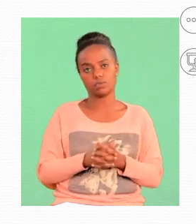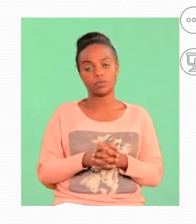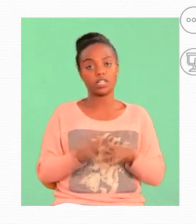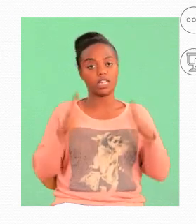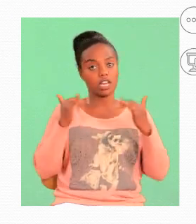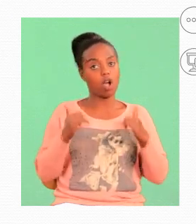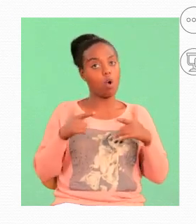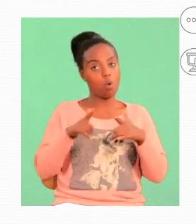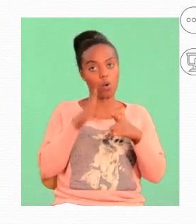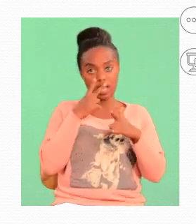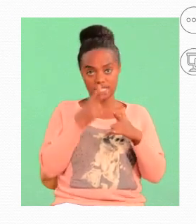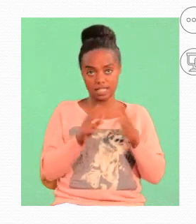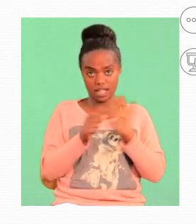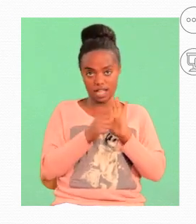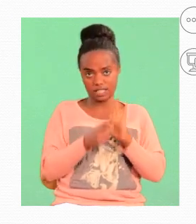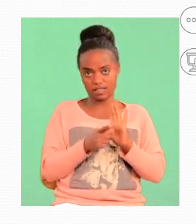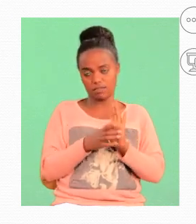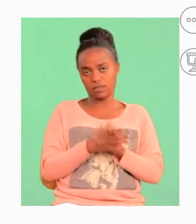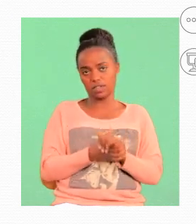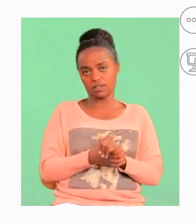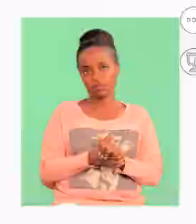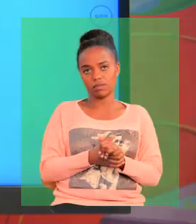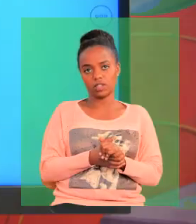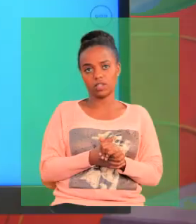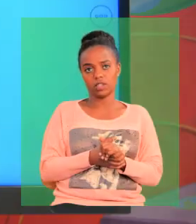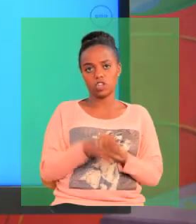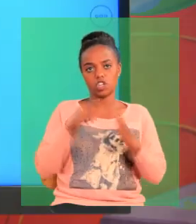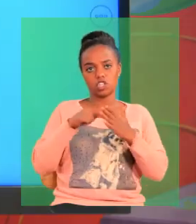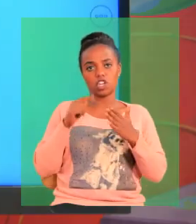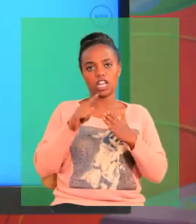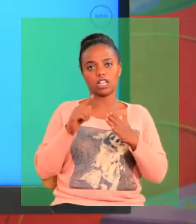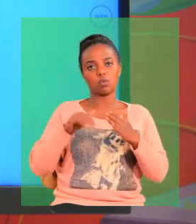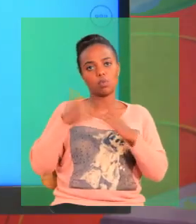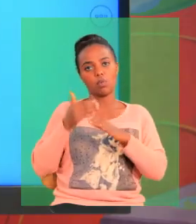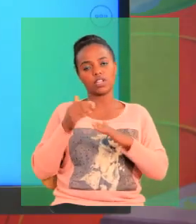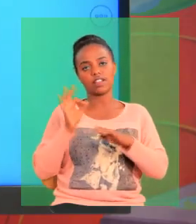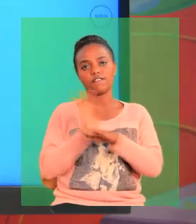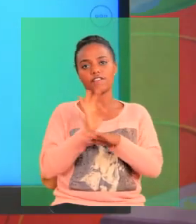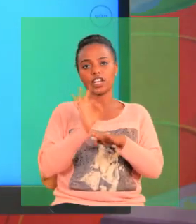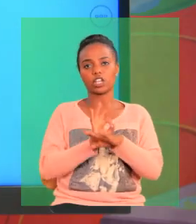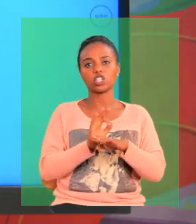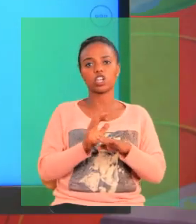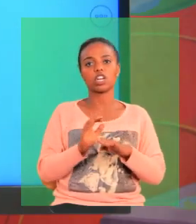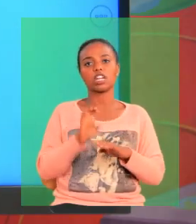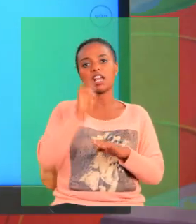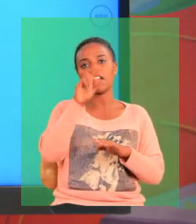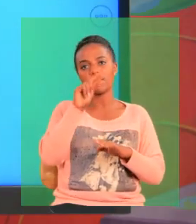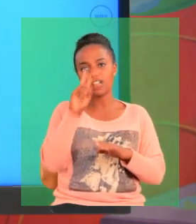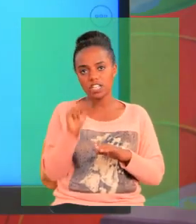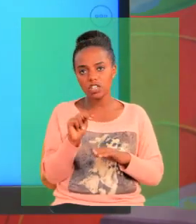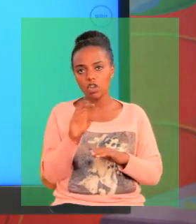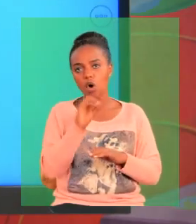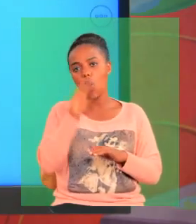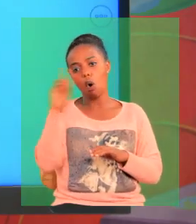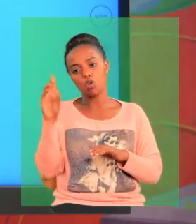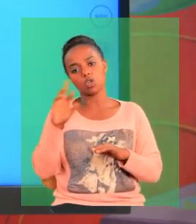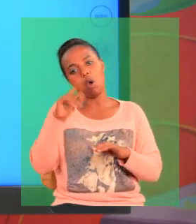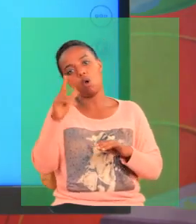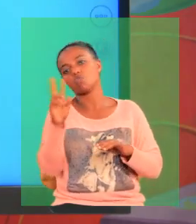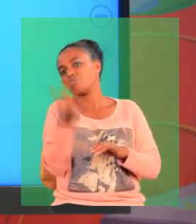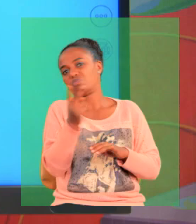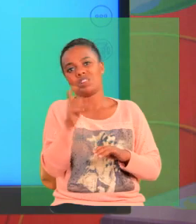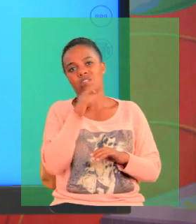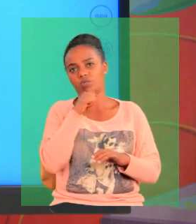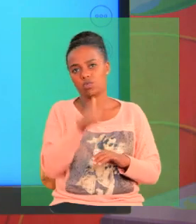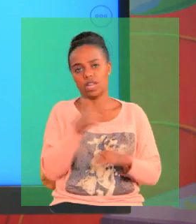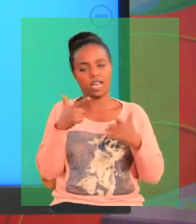Now let's see example. Check whether the following functions are even or neither. So